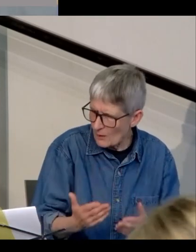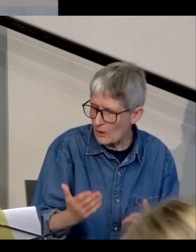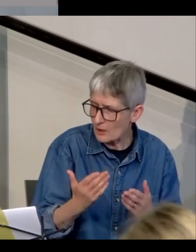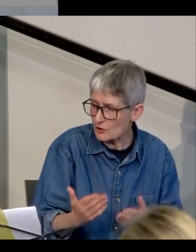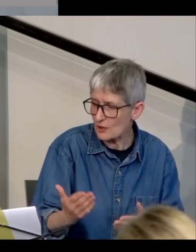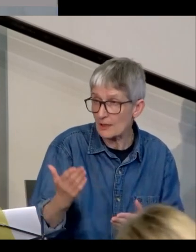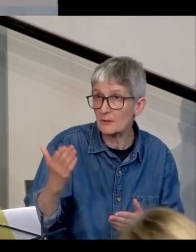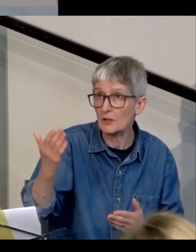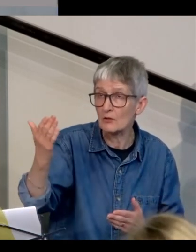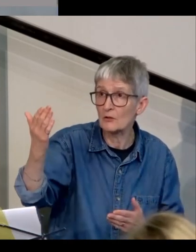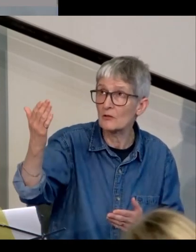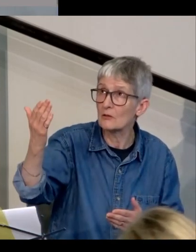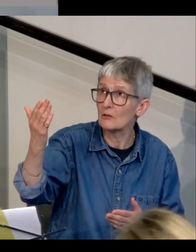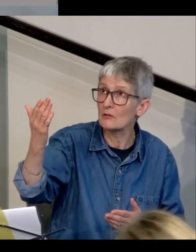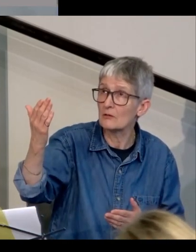you, I worship